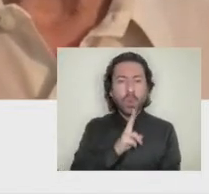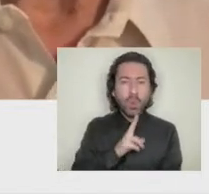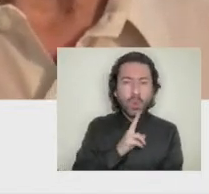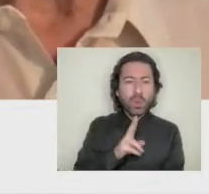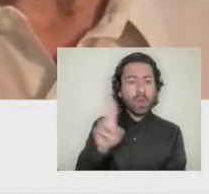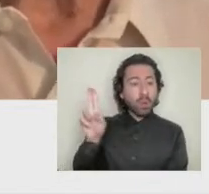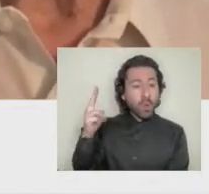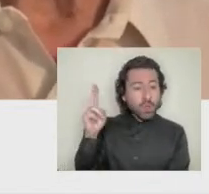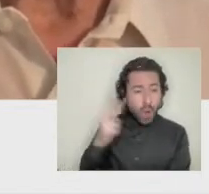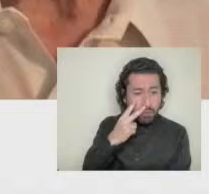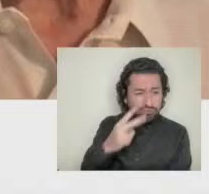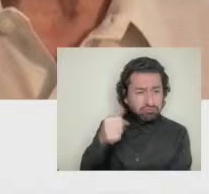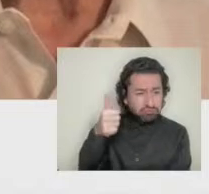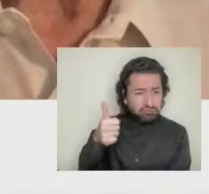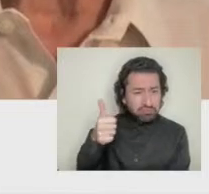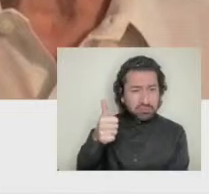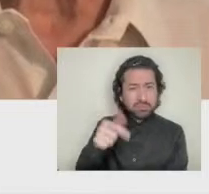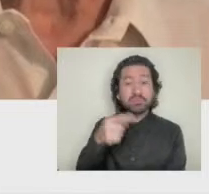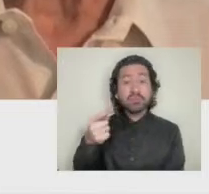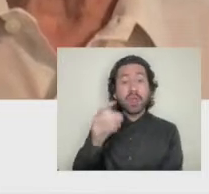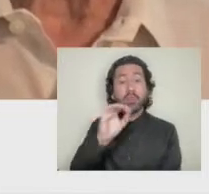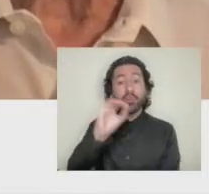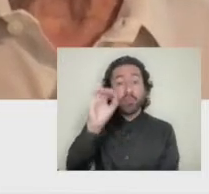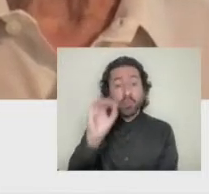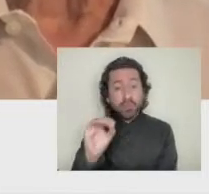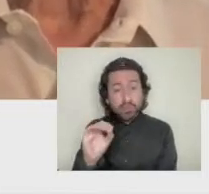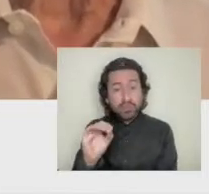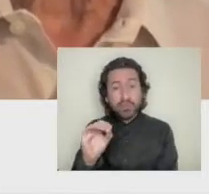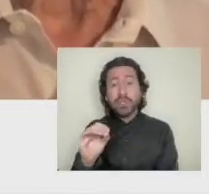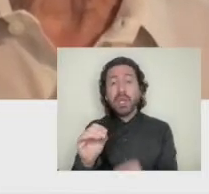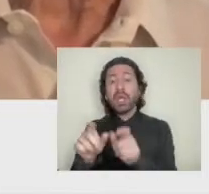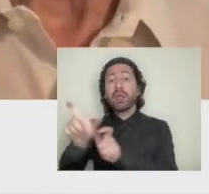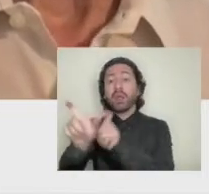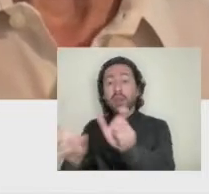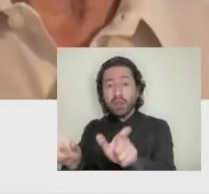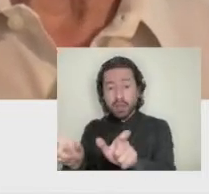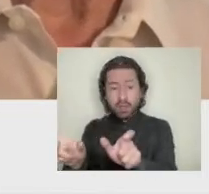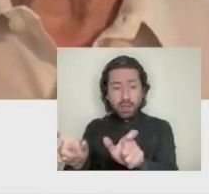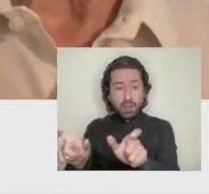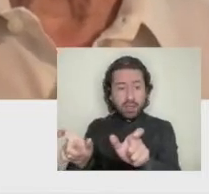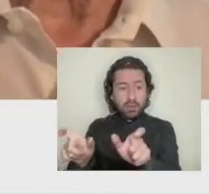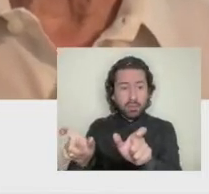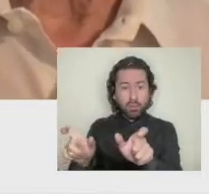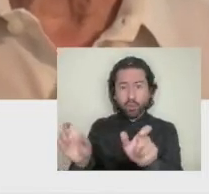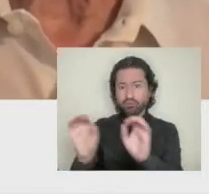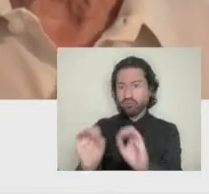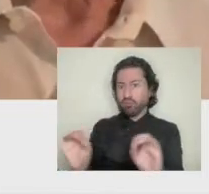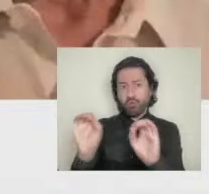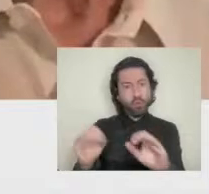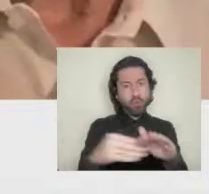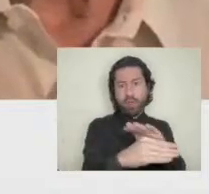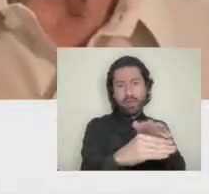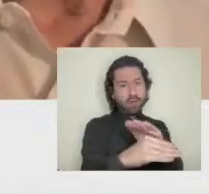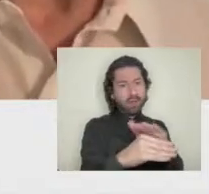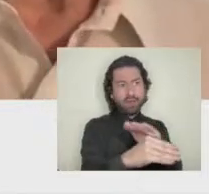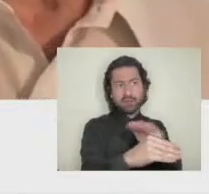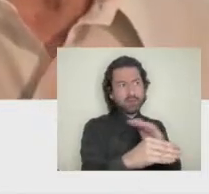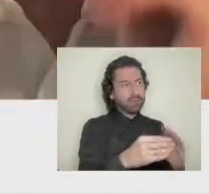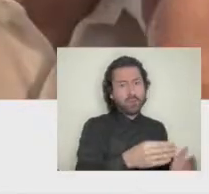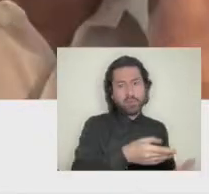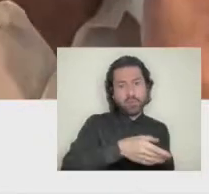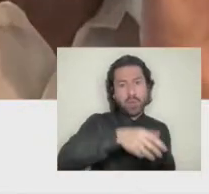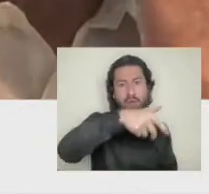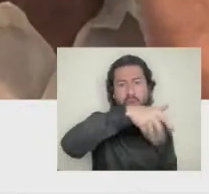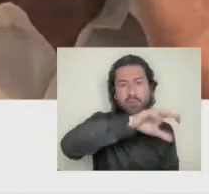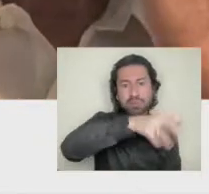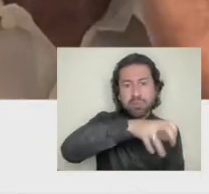Percent of the population without access to improved water sources and under 5 mortality. So basic